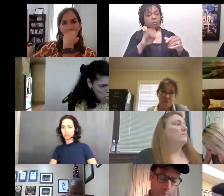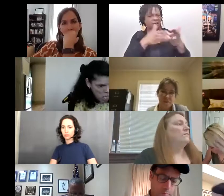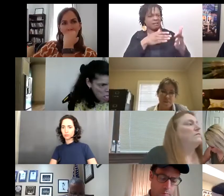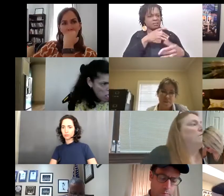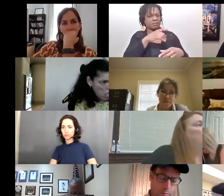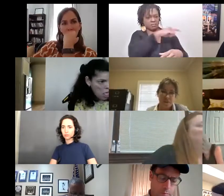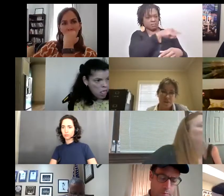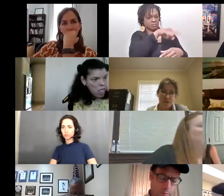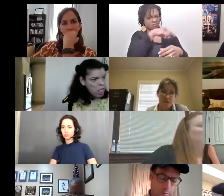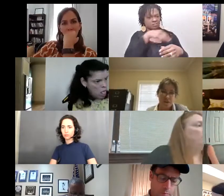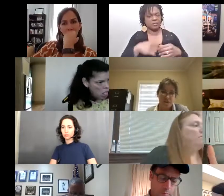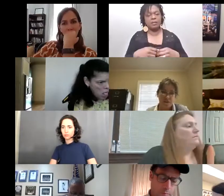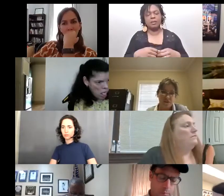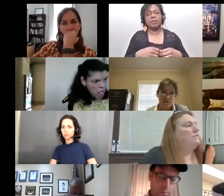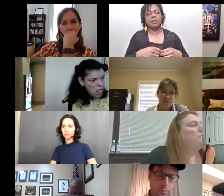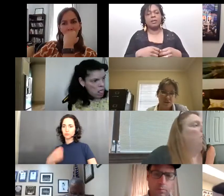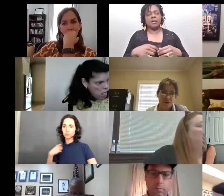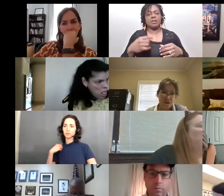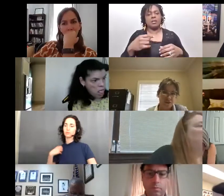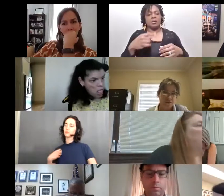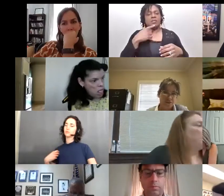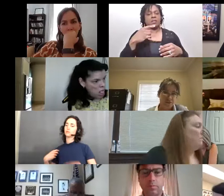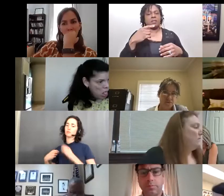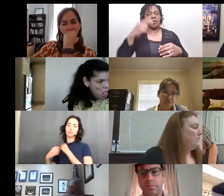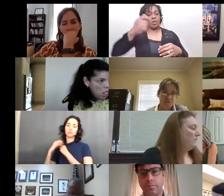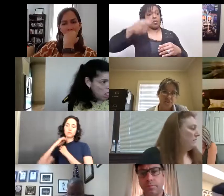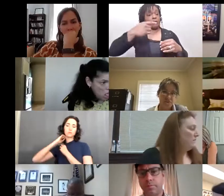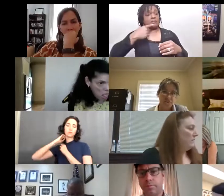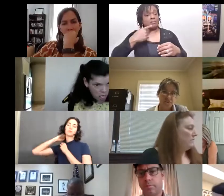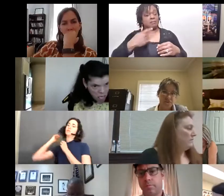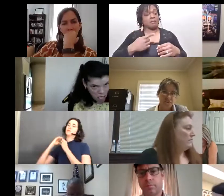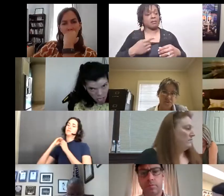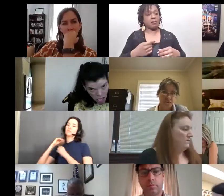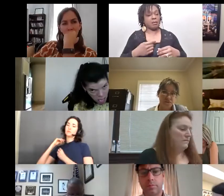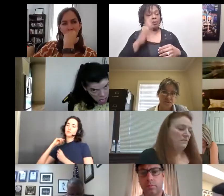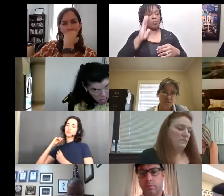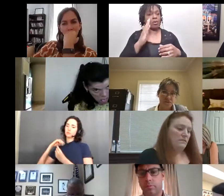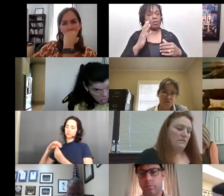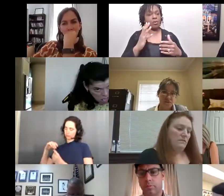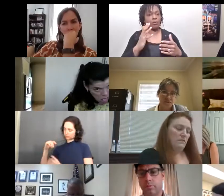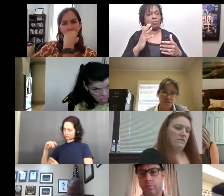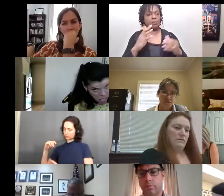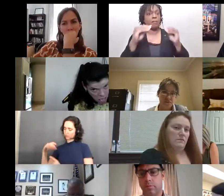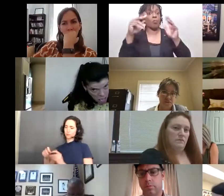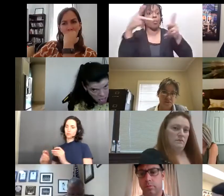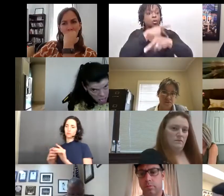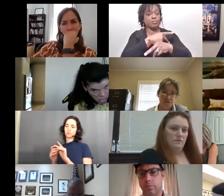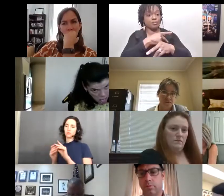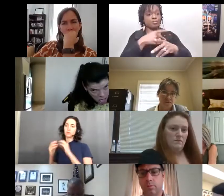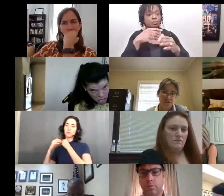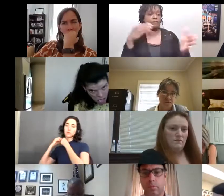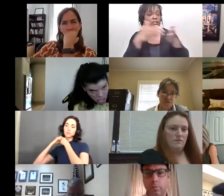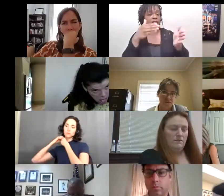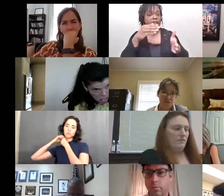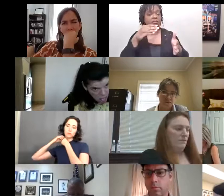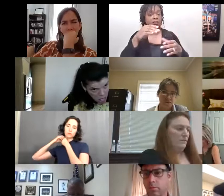said that the traffickers would get more time for taking her disability versus her being trafficked. So it's